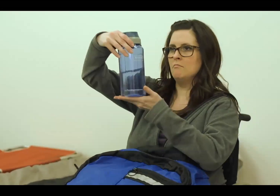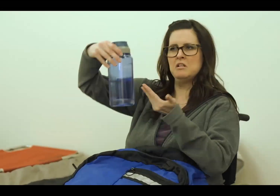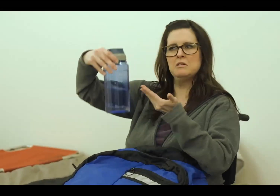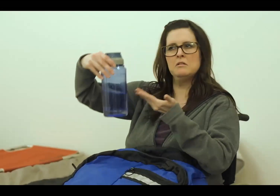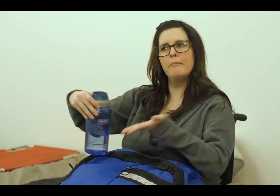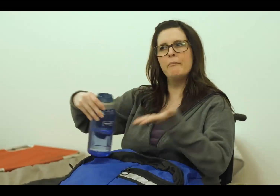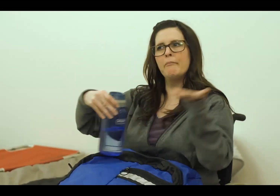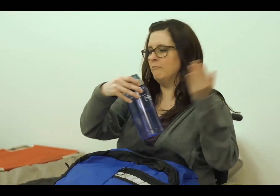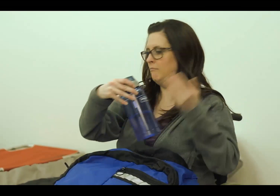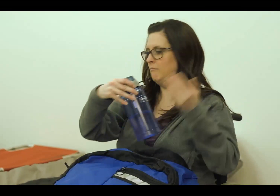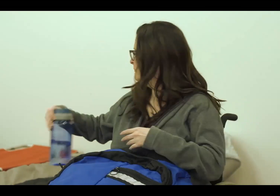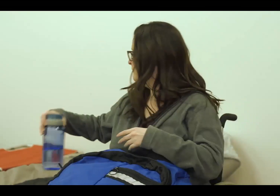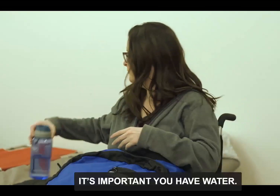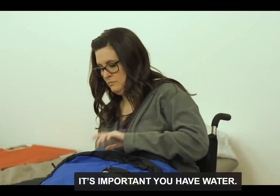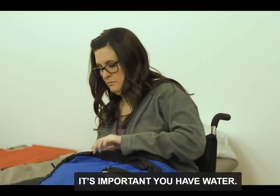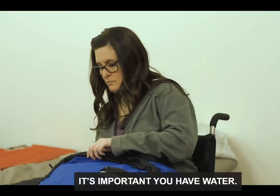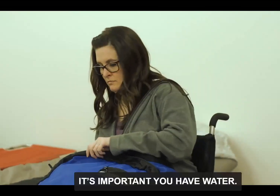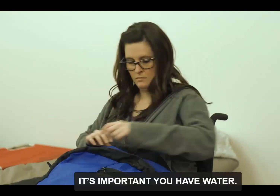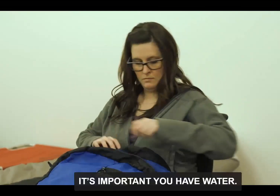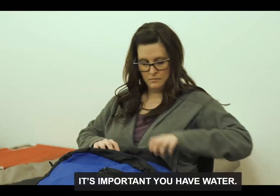It's important you have water.